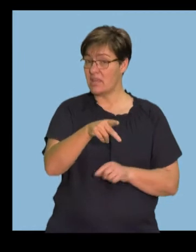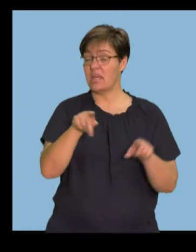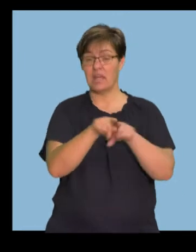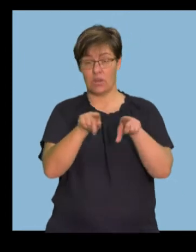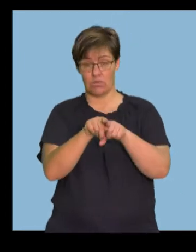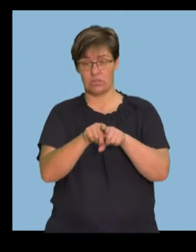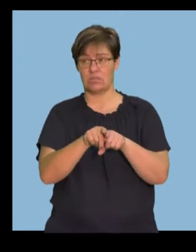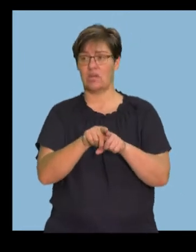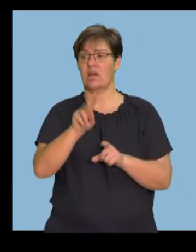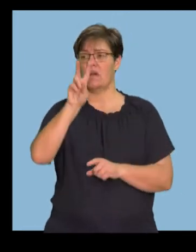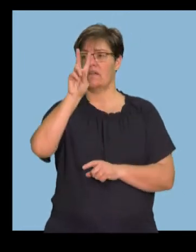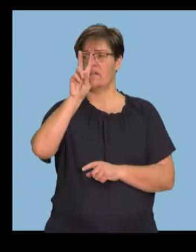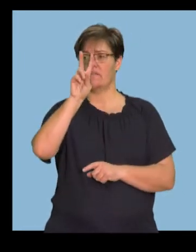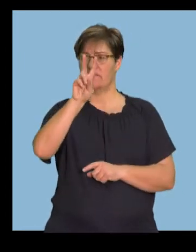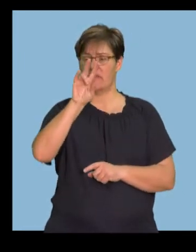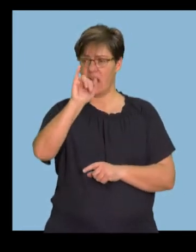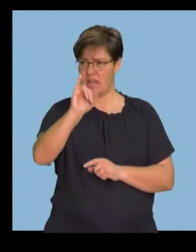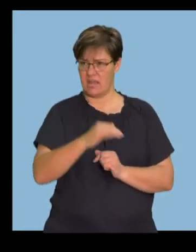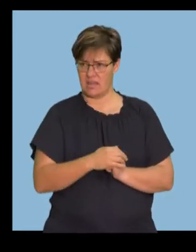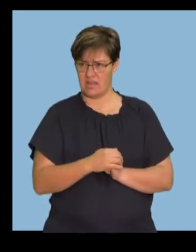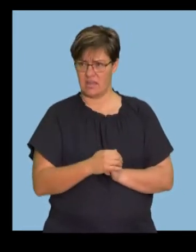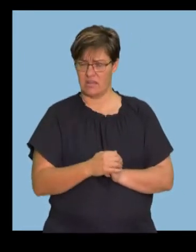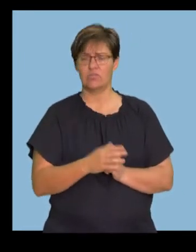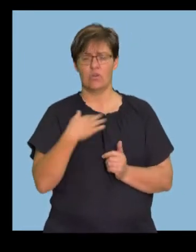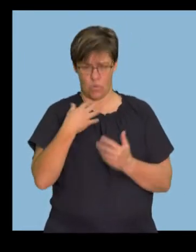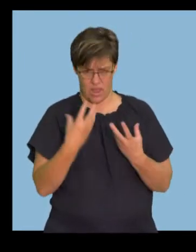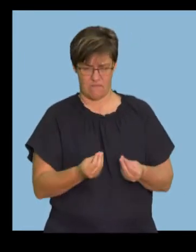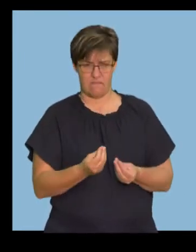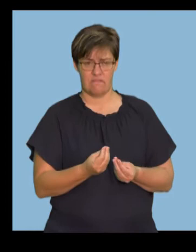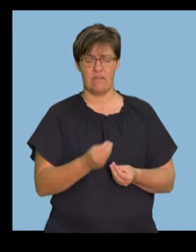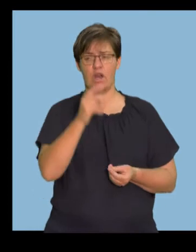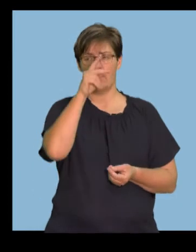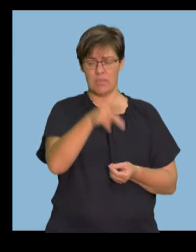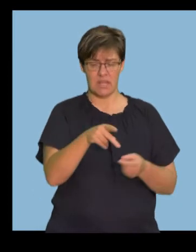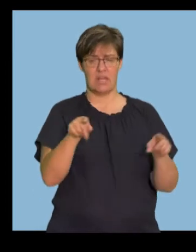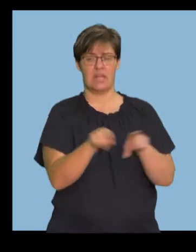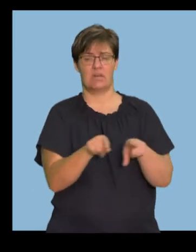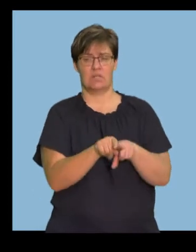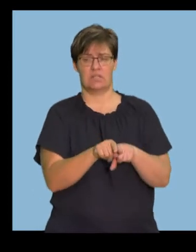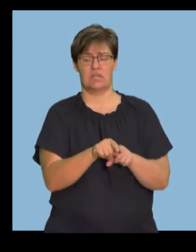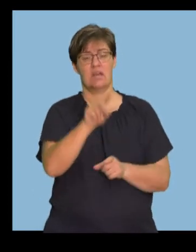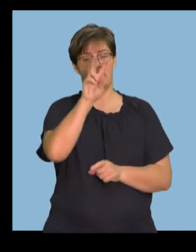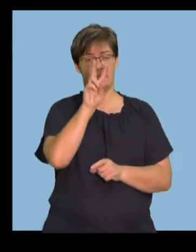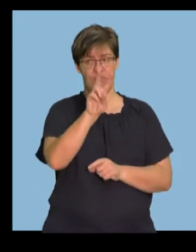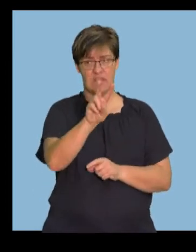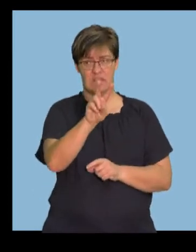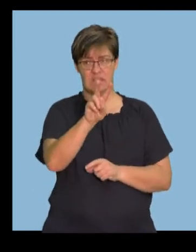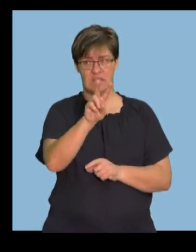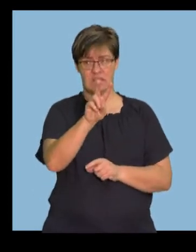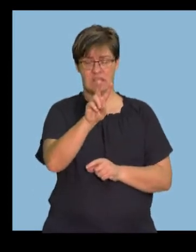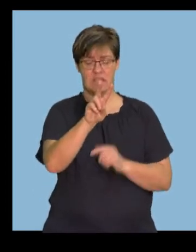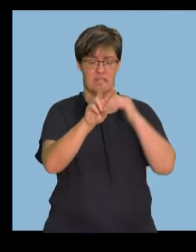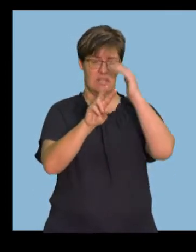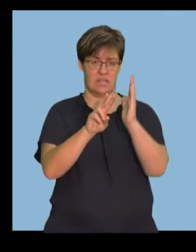okay? Now, if we know that P is equals to VI, then we'll have P is equals to a V, where this I will